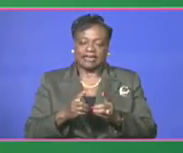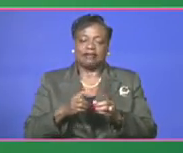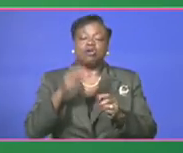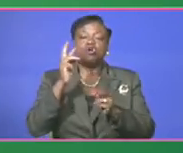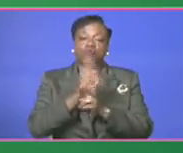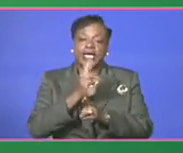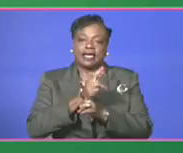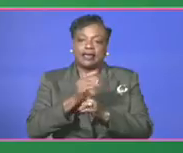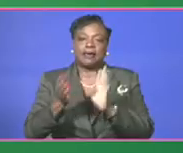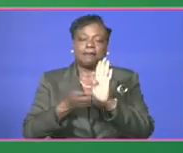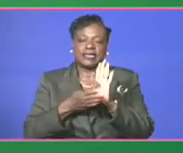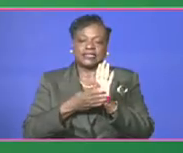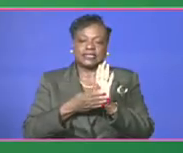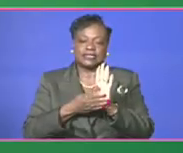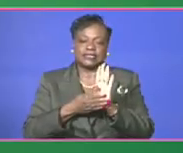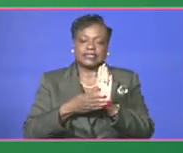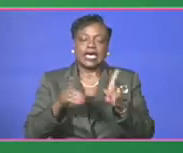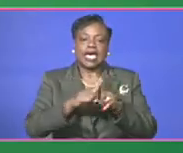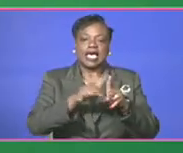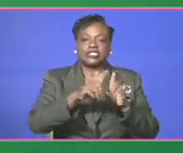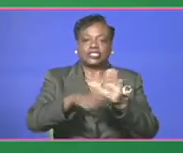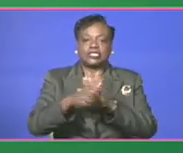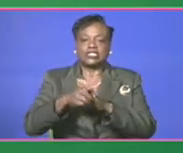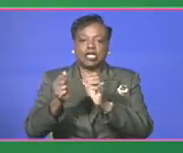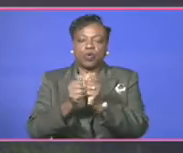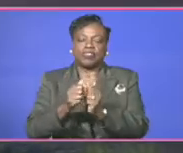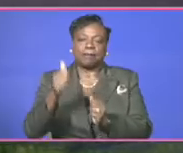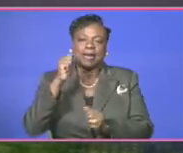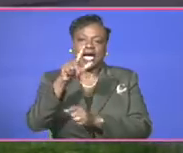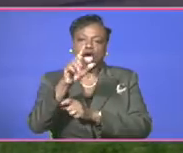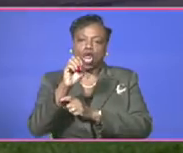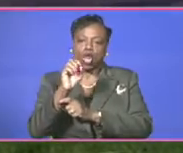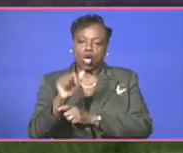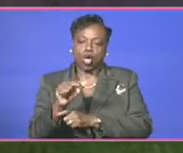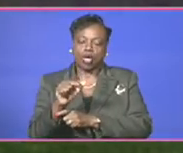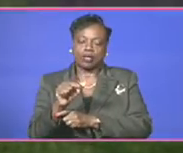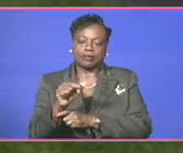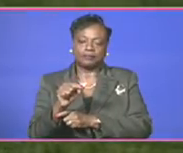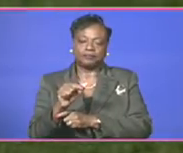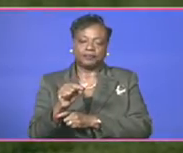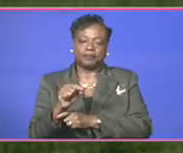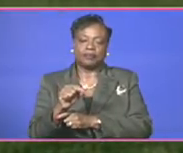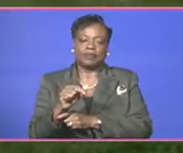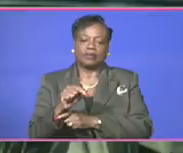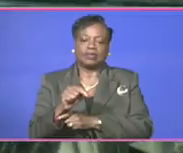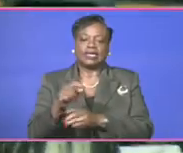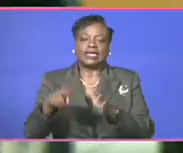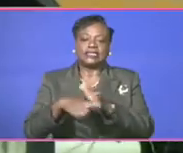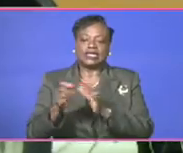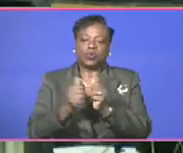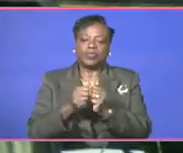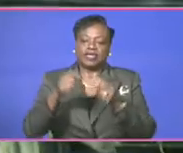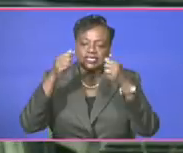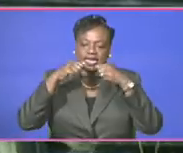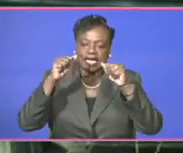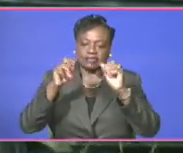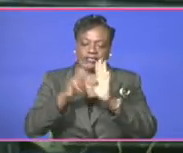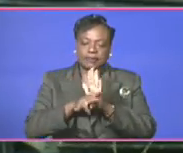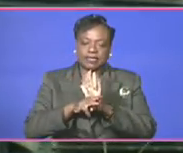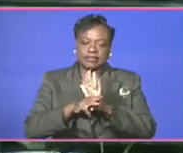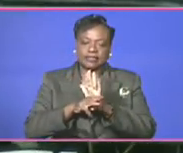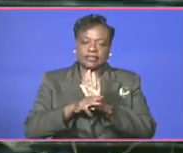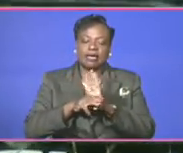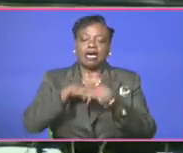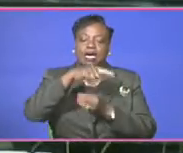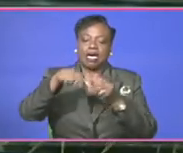so as to deal with backlogs, etc. Referring to his announcement in the House of Assembly regarding the immigration policy and that